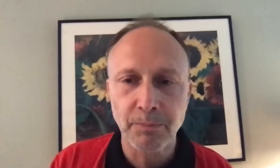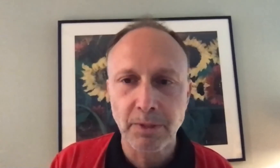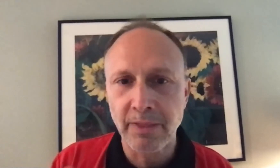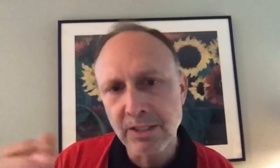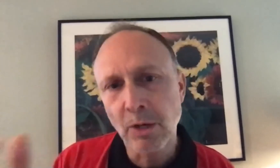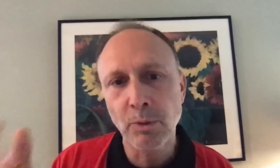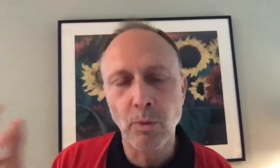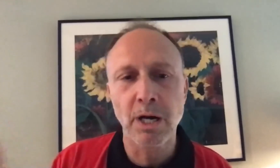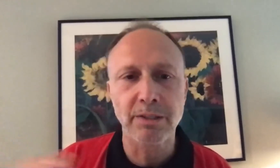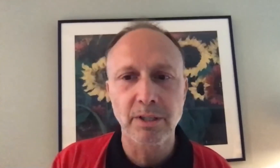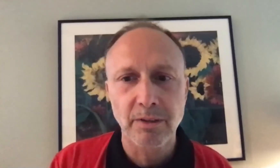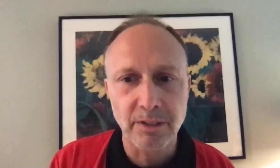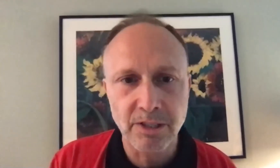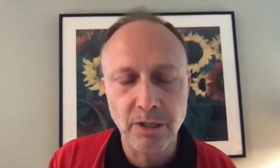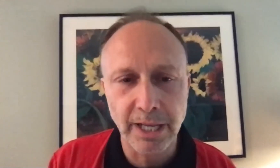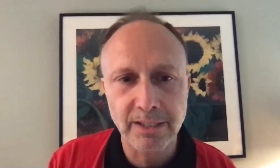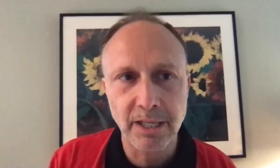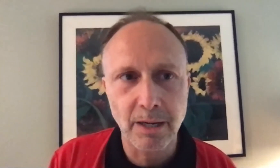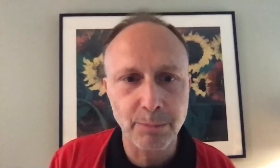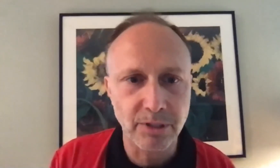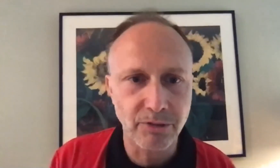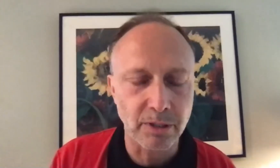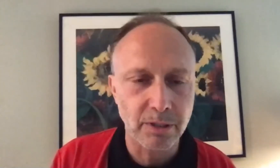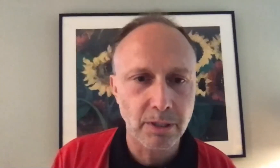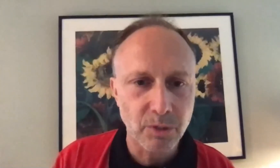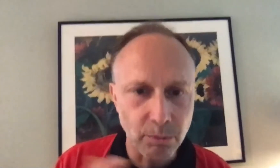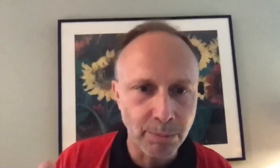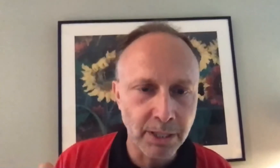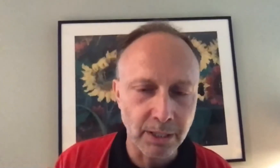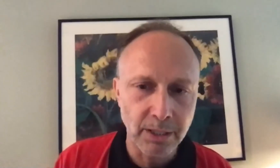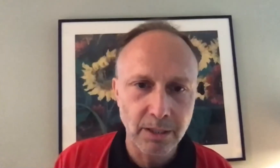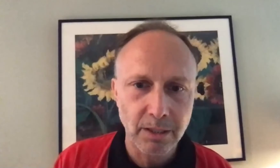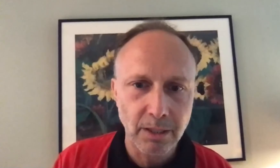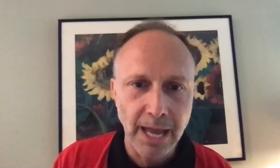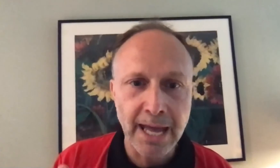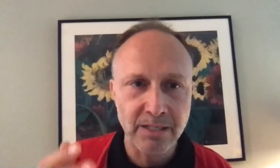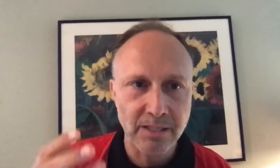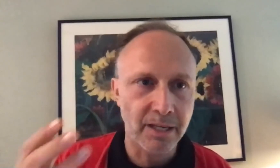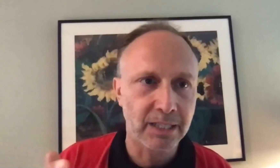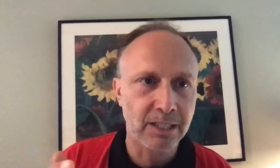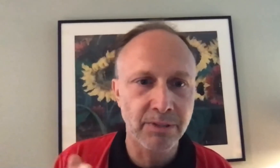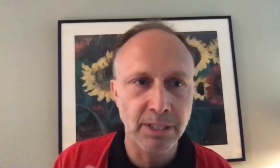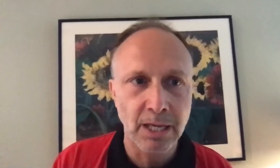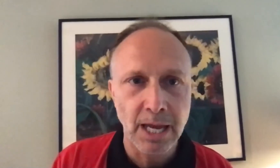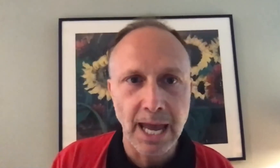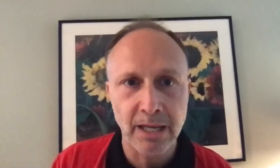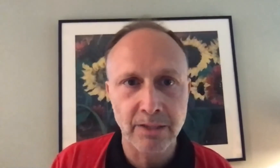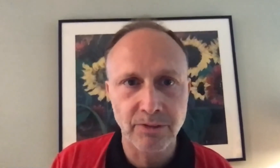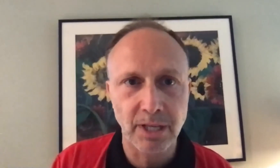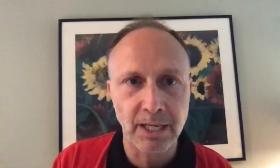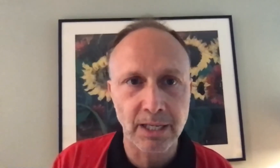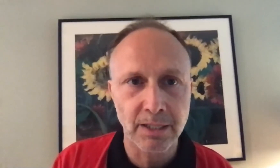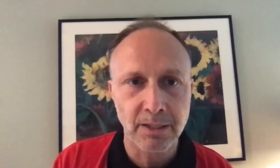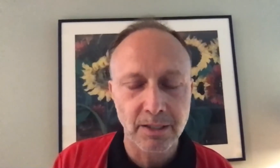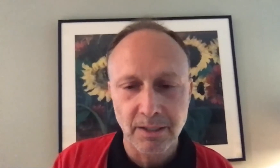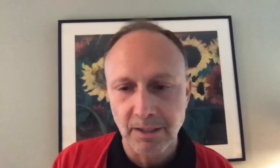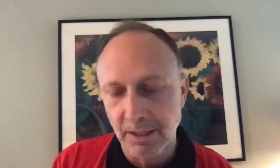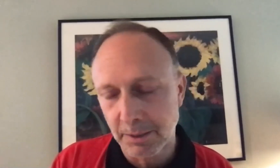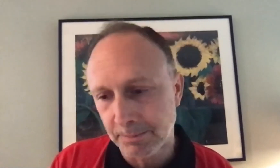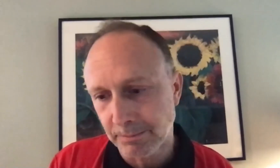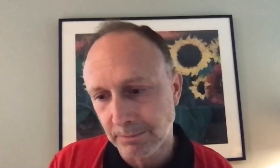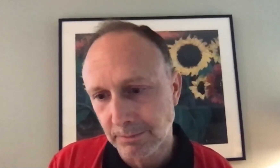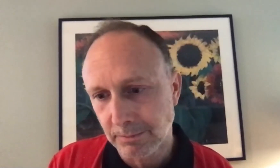you, let's say, build your building, when you design your house for people on the